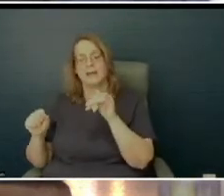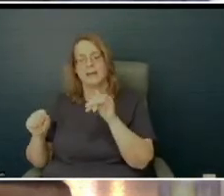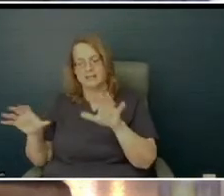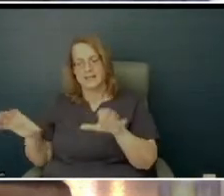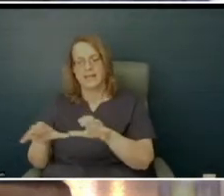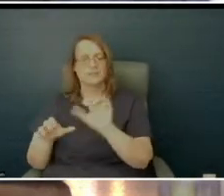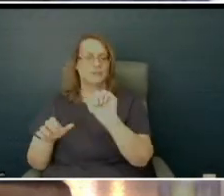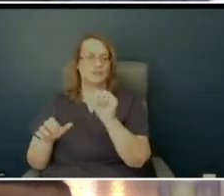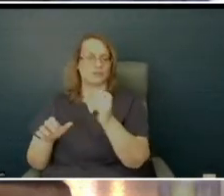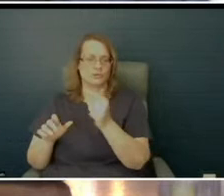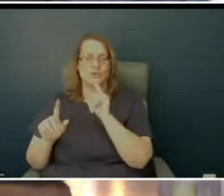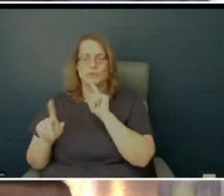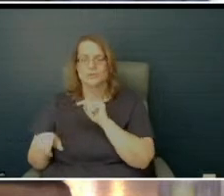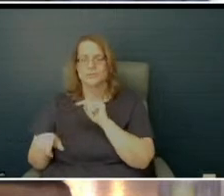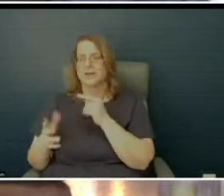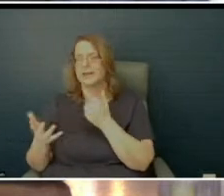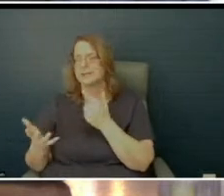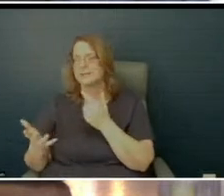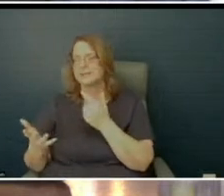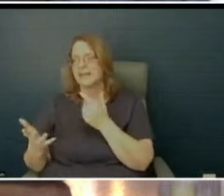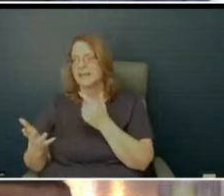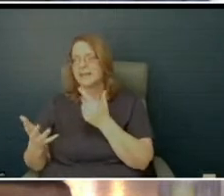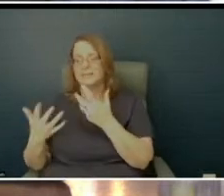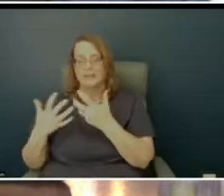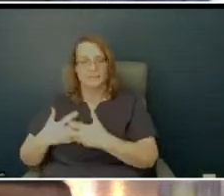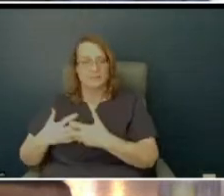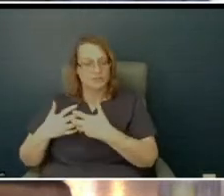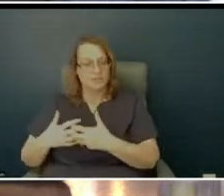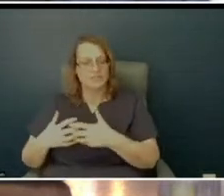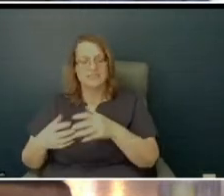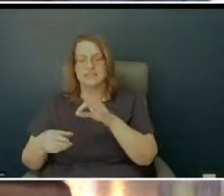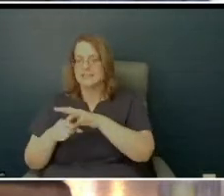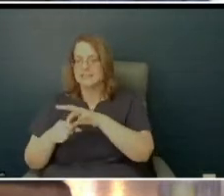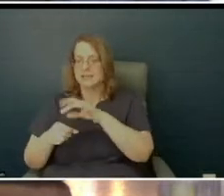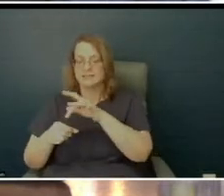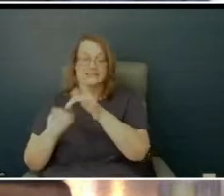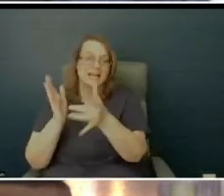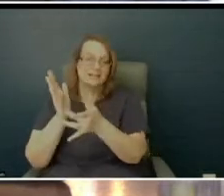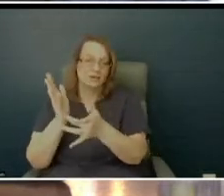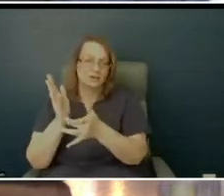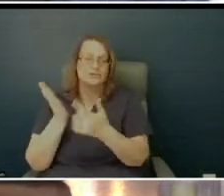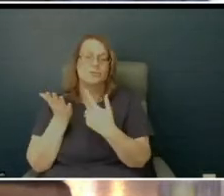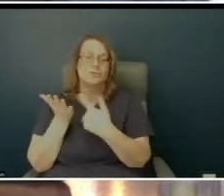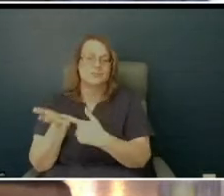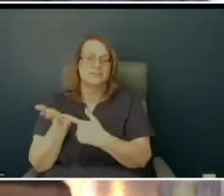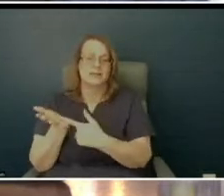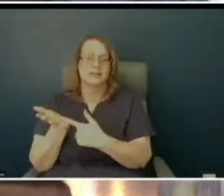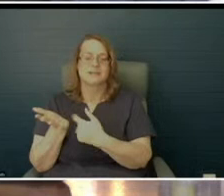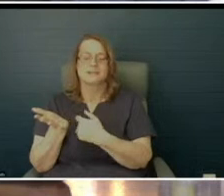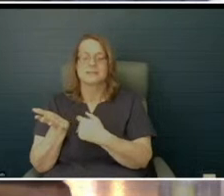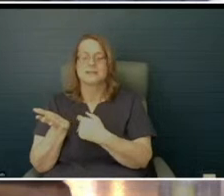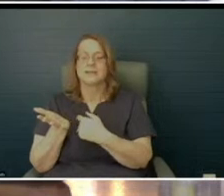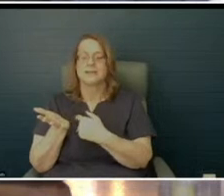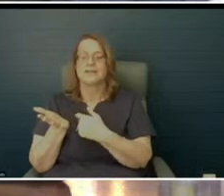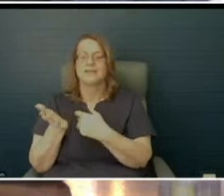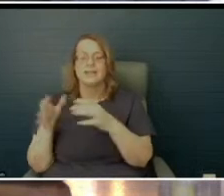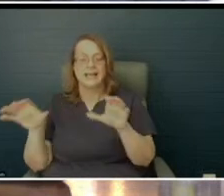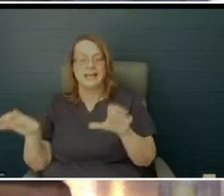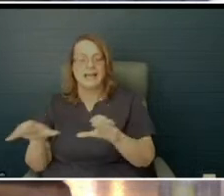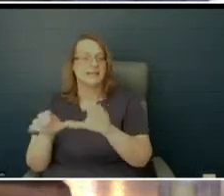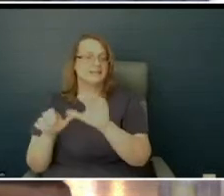that machines and the technology was being discussed, the acting Attorney General said that